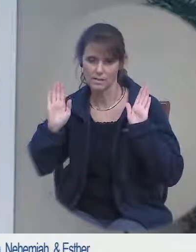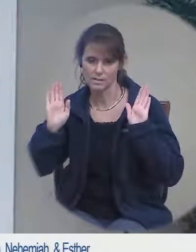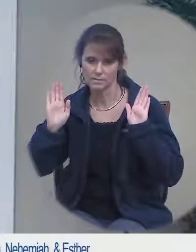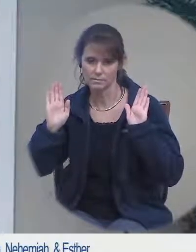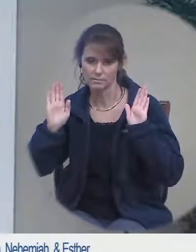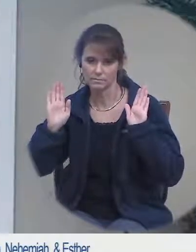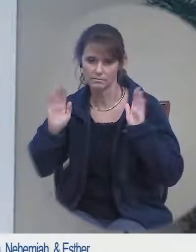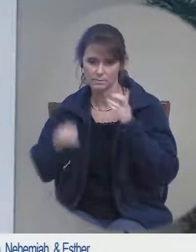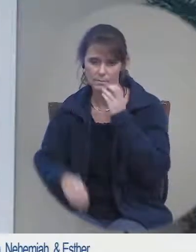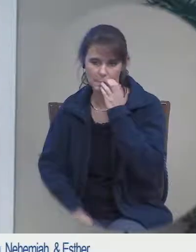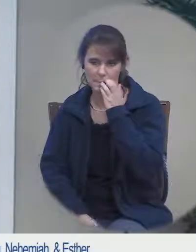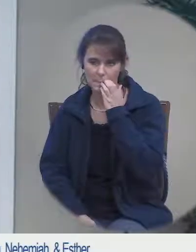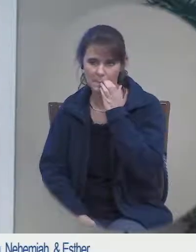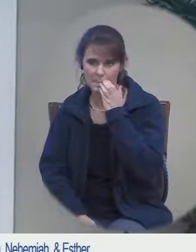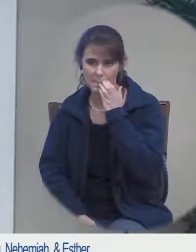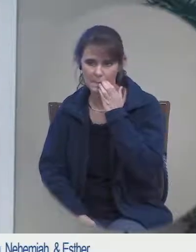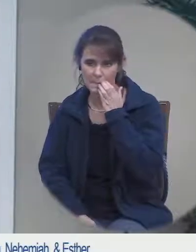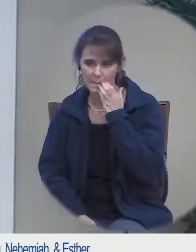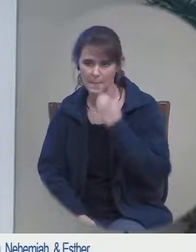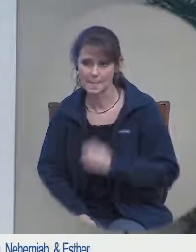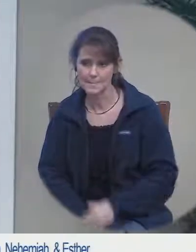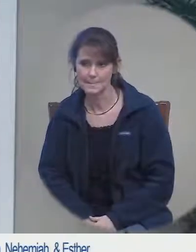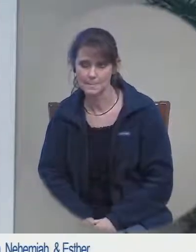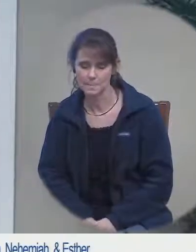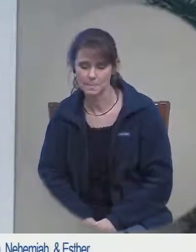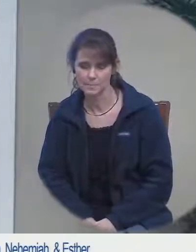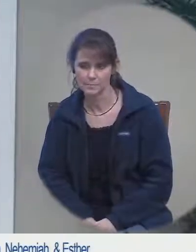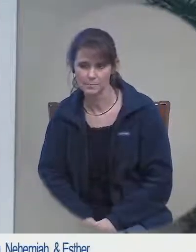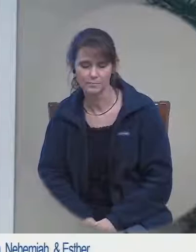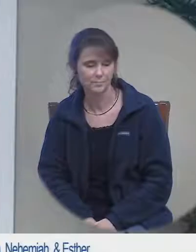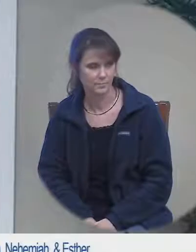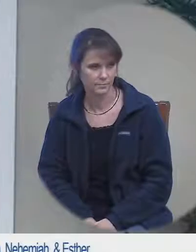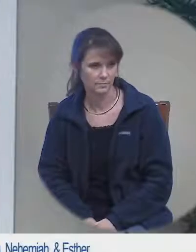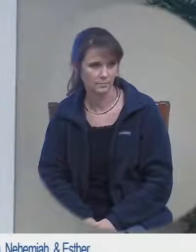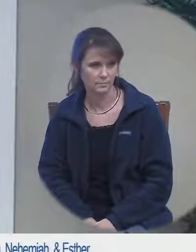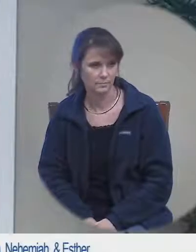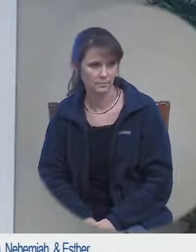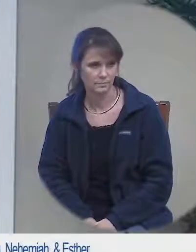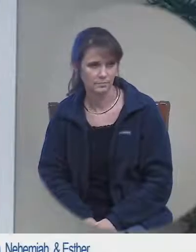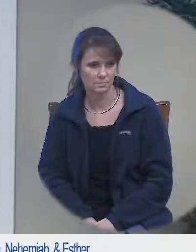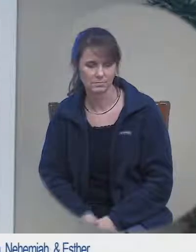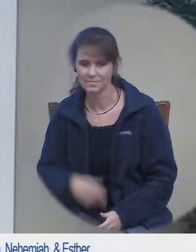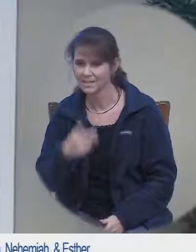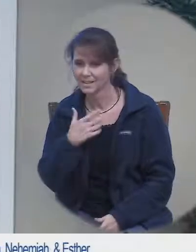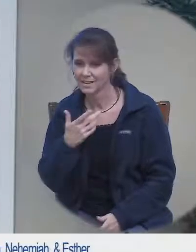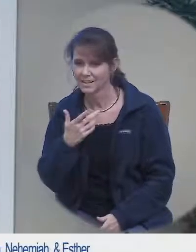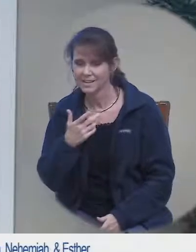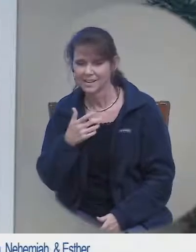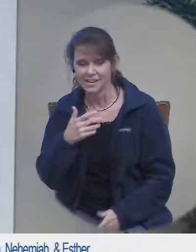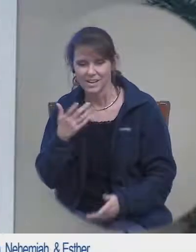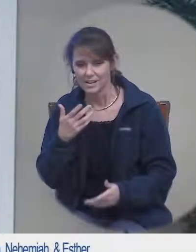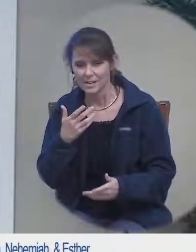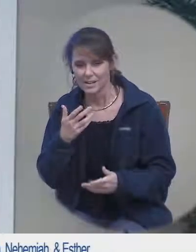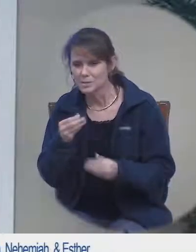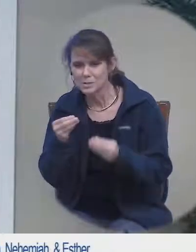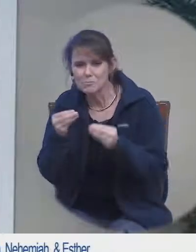This may be stretching this point just a little bit. The point of the importance of just being there. Okay? Willing to say